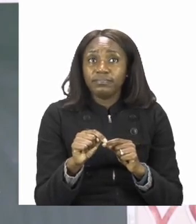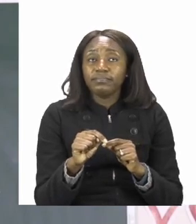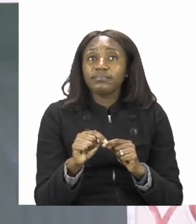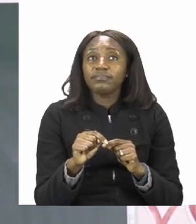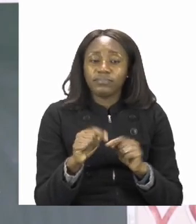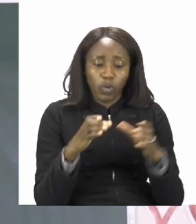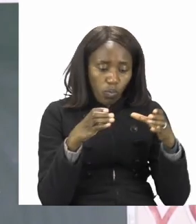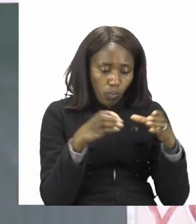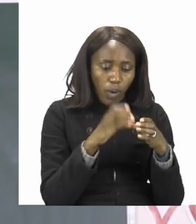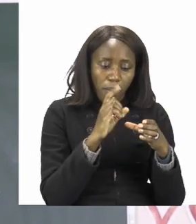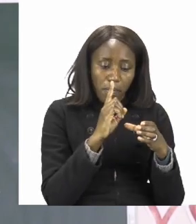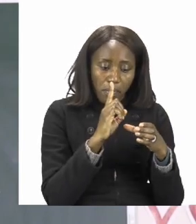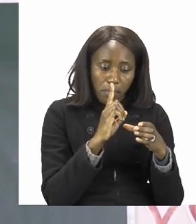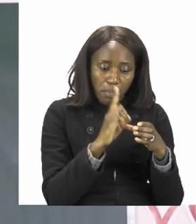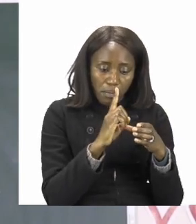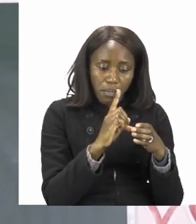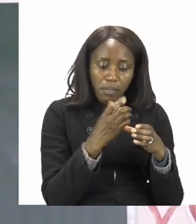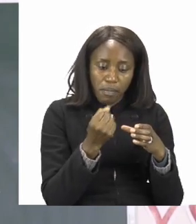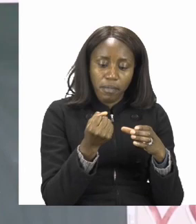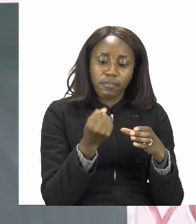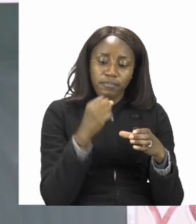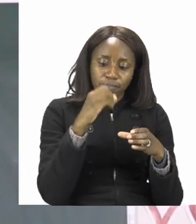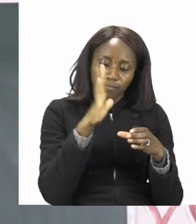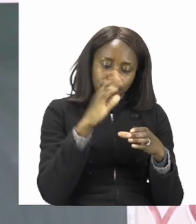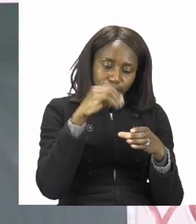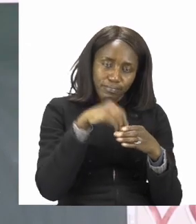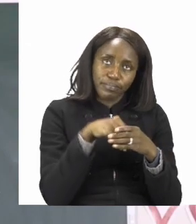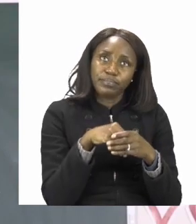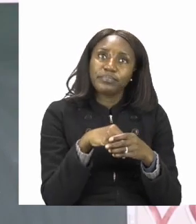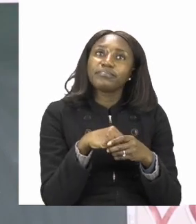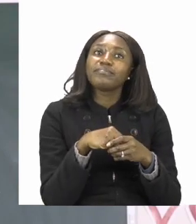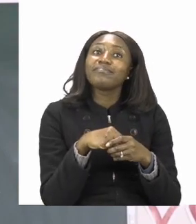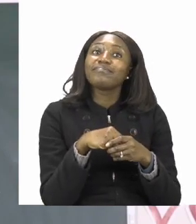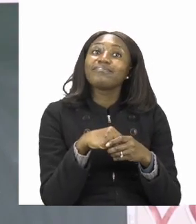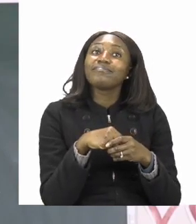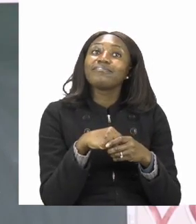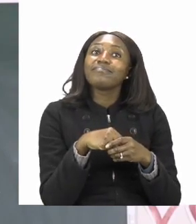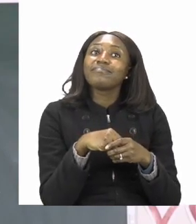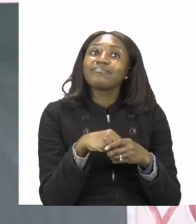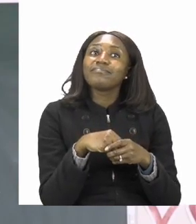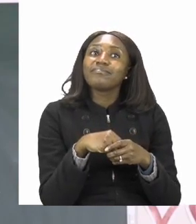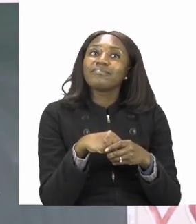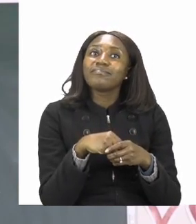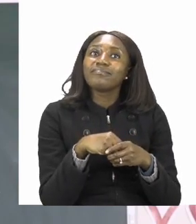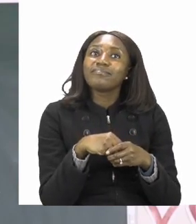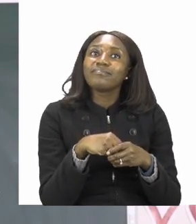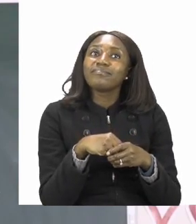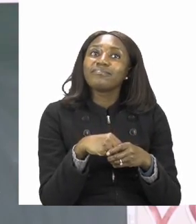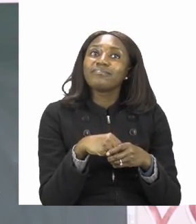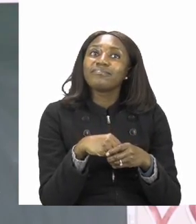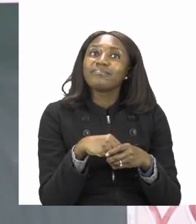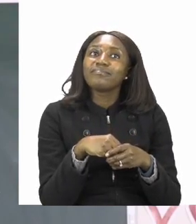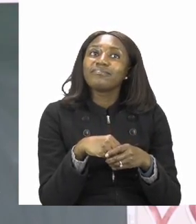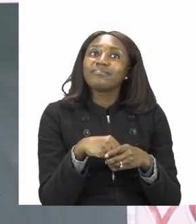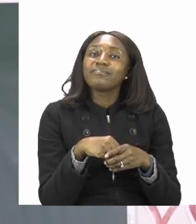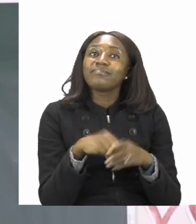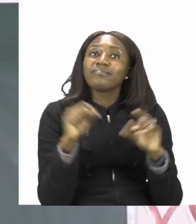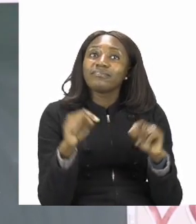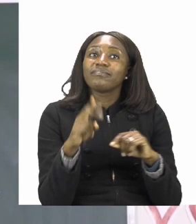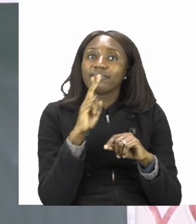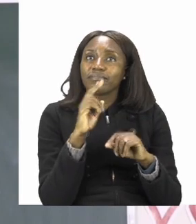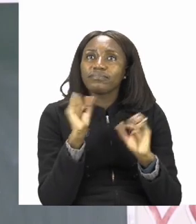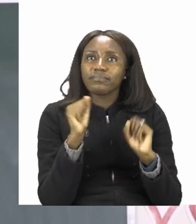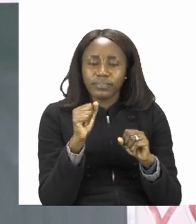one set of 5 things, the same as it's written. For us to get our answer, we need to count